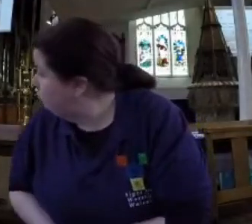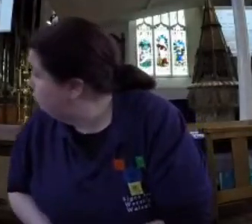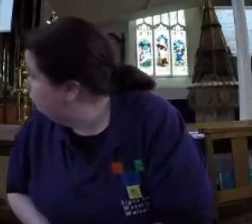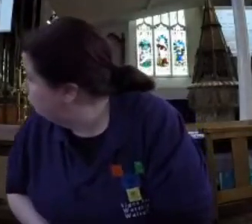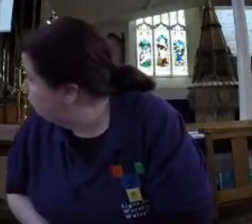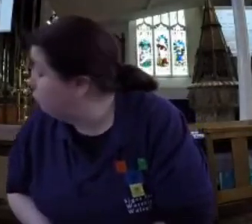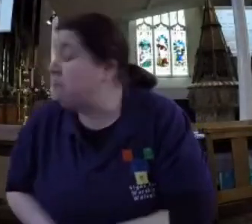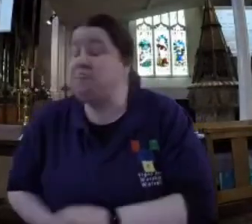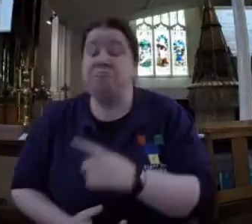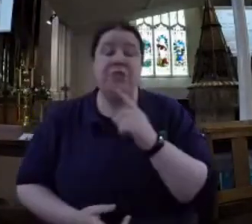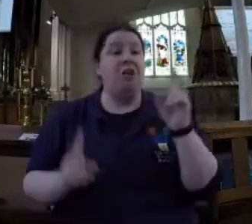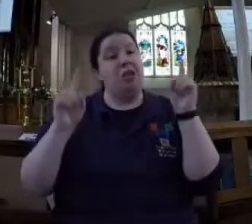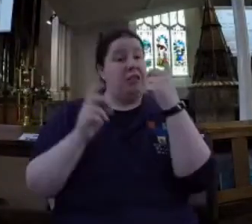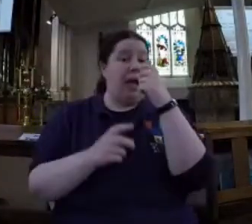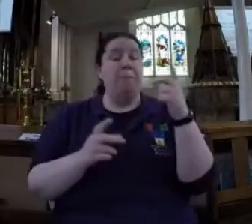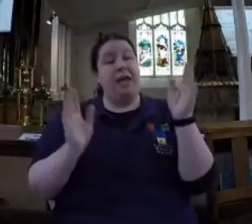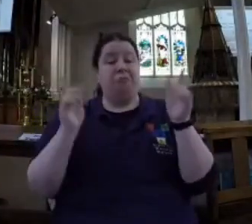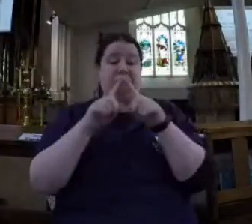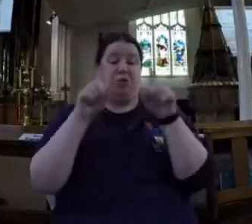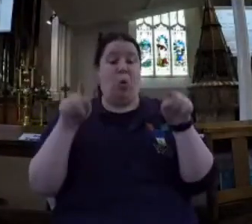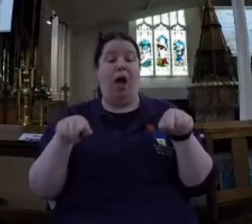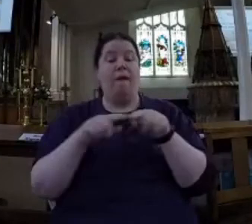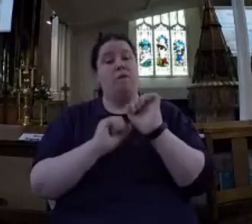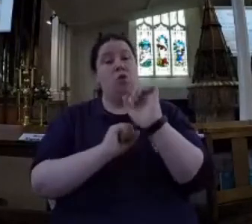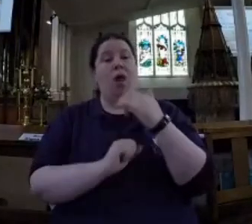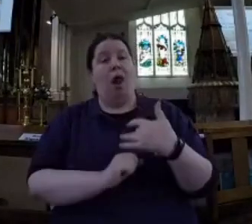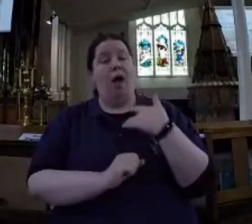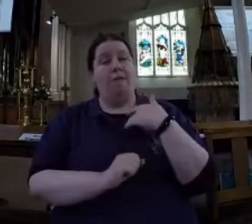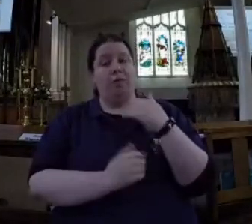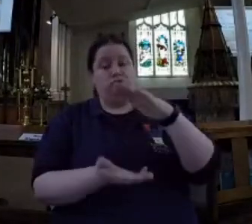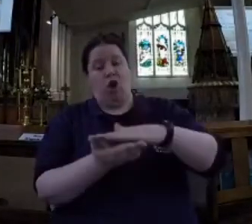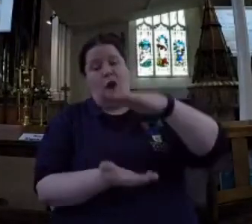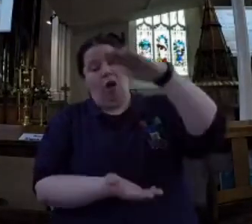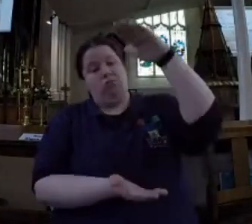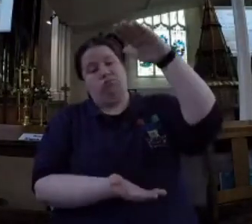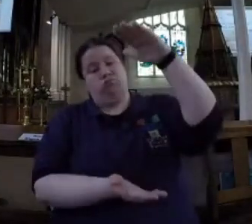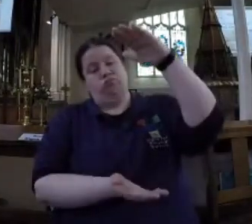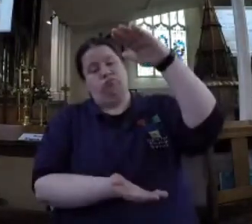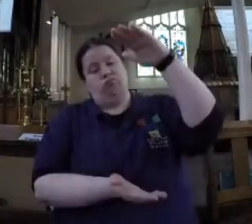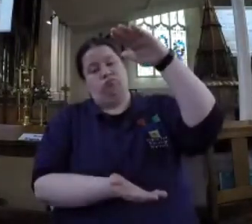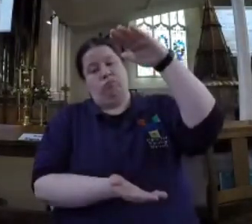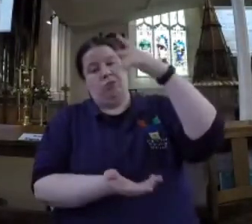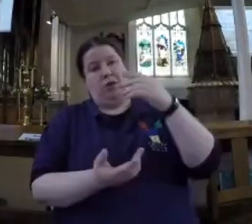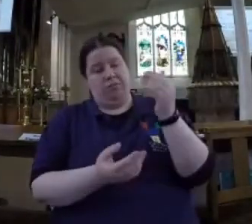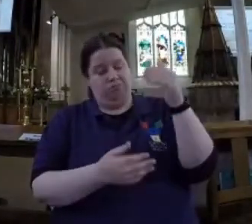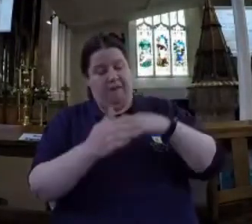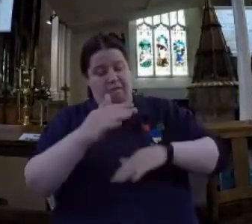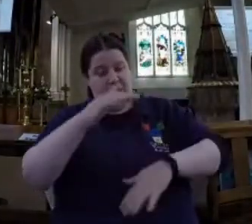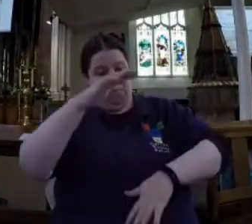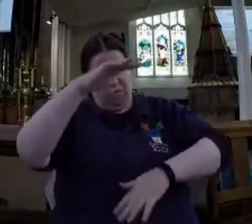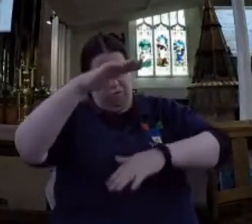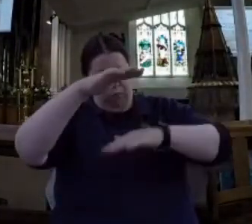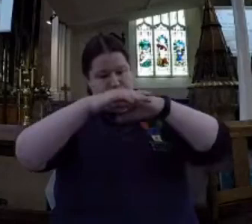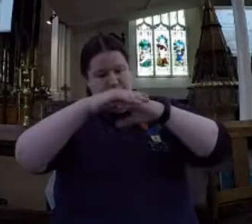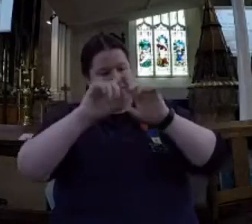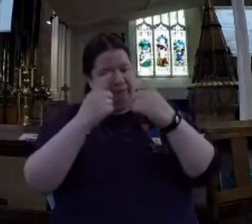This is the square of your life, if it were. And we fill our squares with lots of different things. We fill our lives with lots of